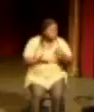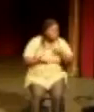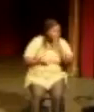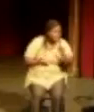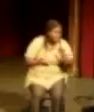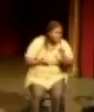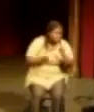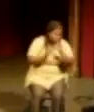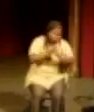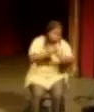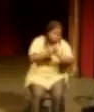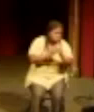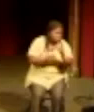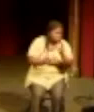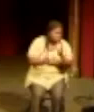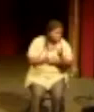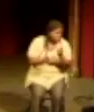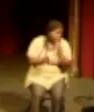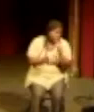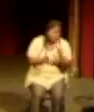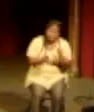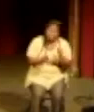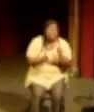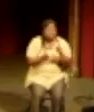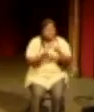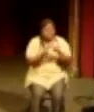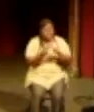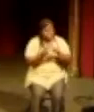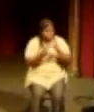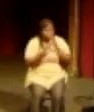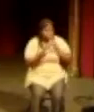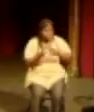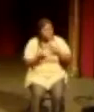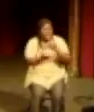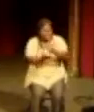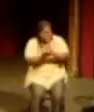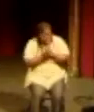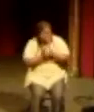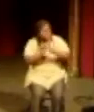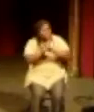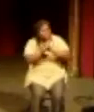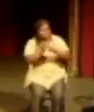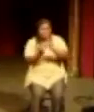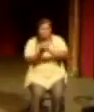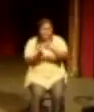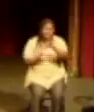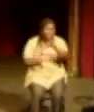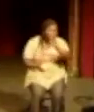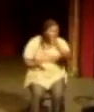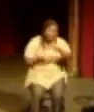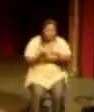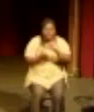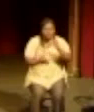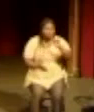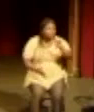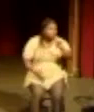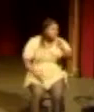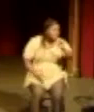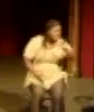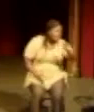much better job because of these two, whether it's TV commercials, radio commercials, print media, social media, bus